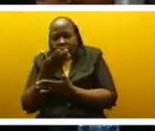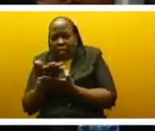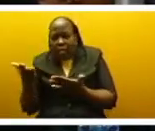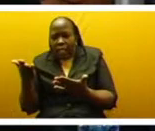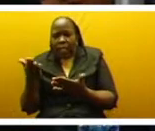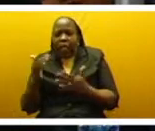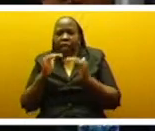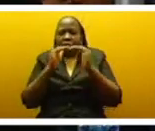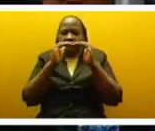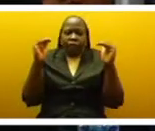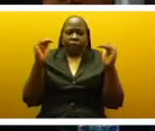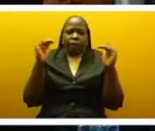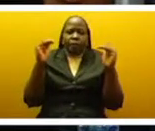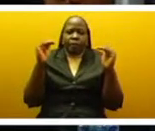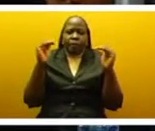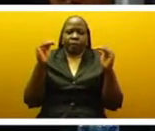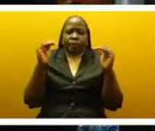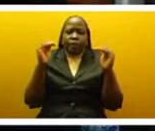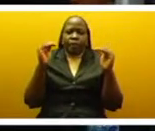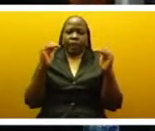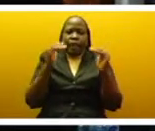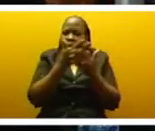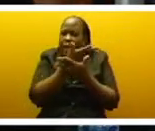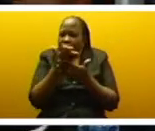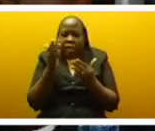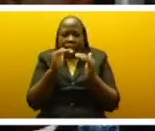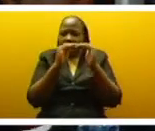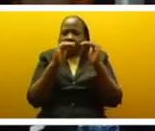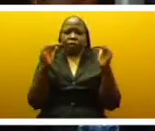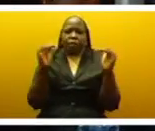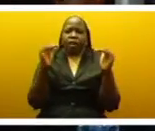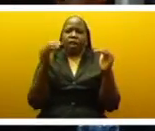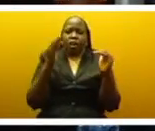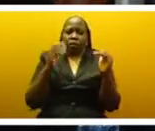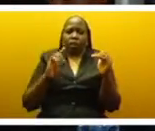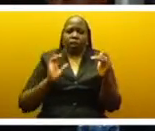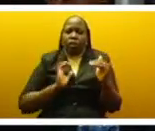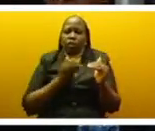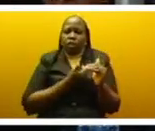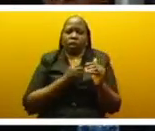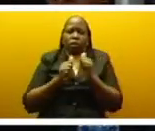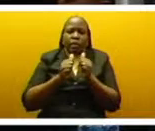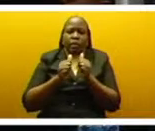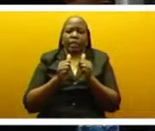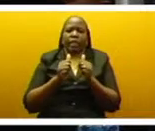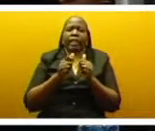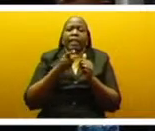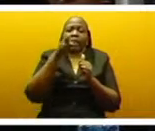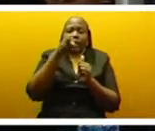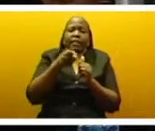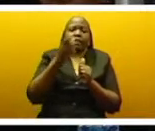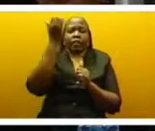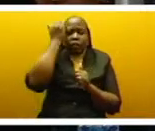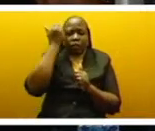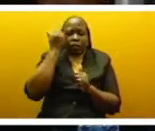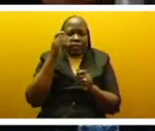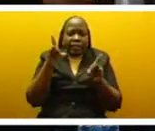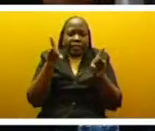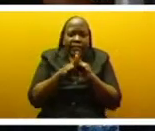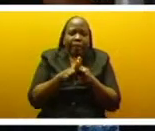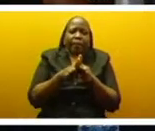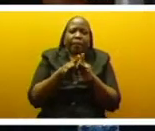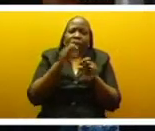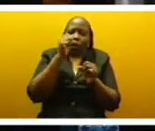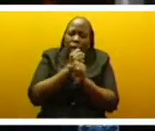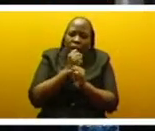any of the 3 levels that the chairman of the commission undertook, is this court. It is manifest to this court that an